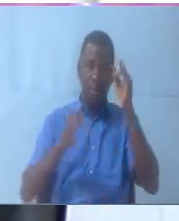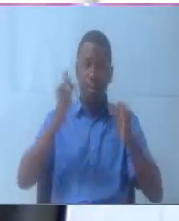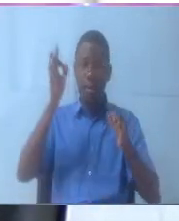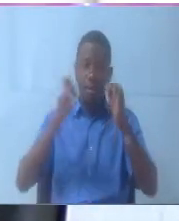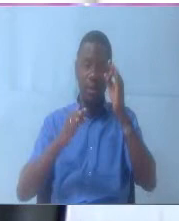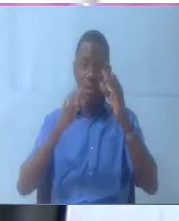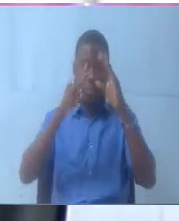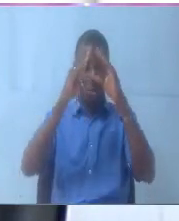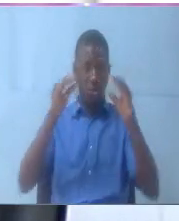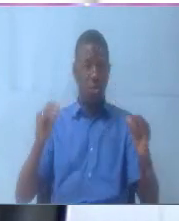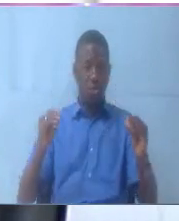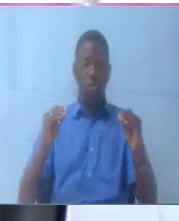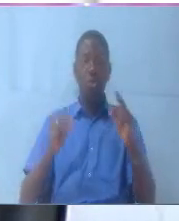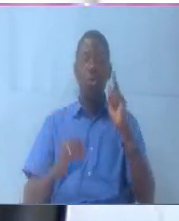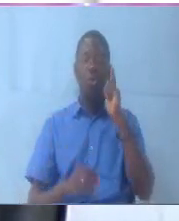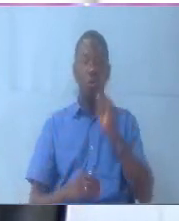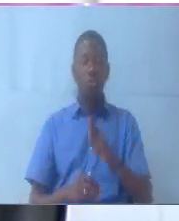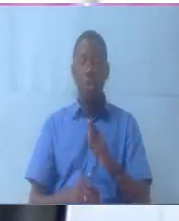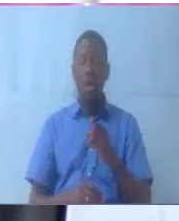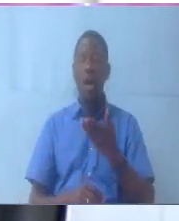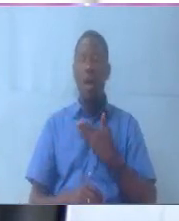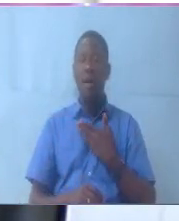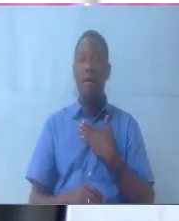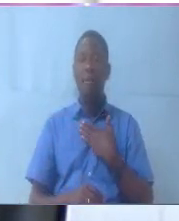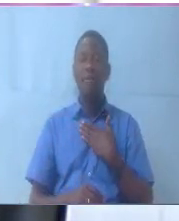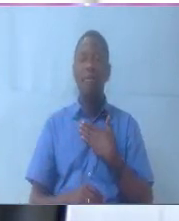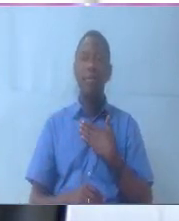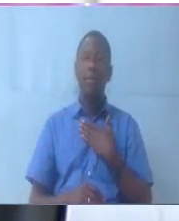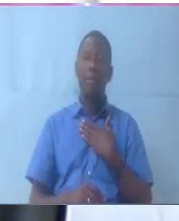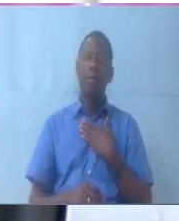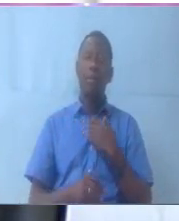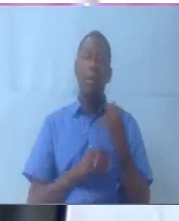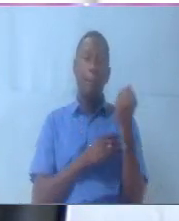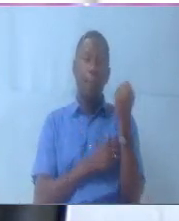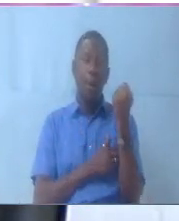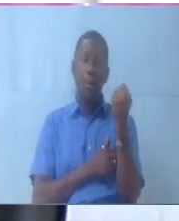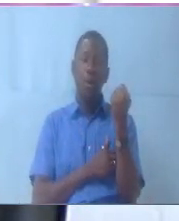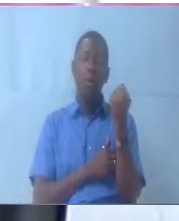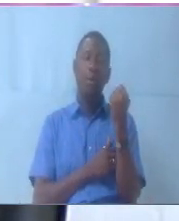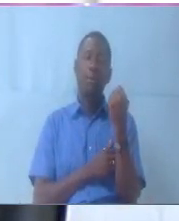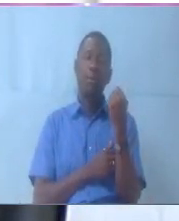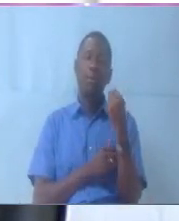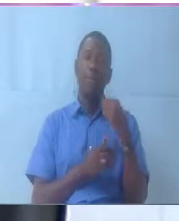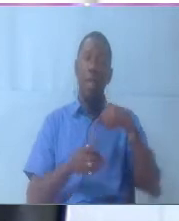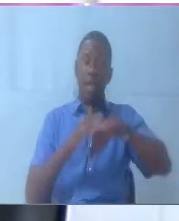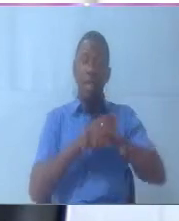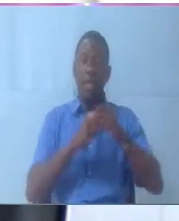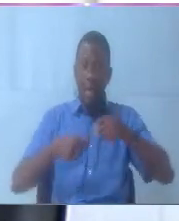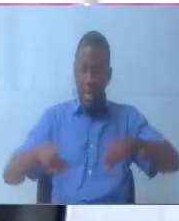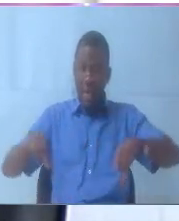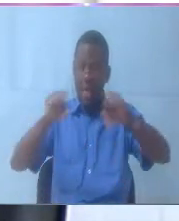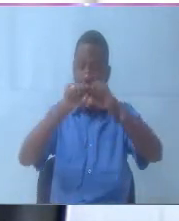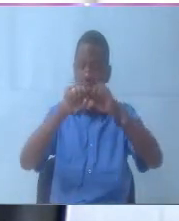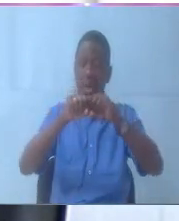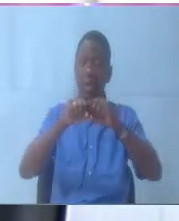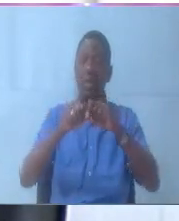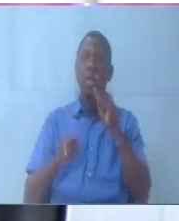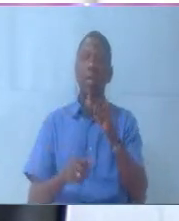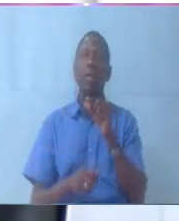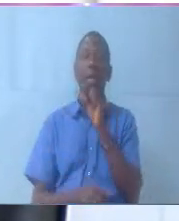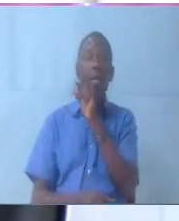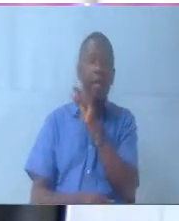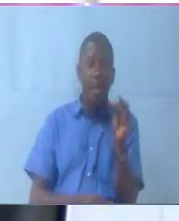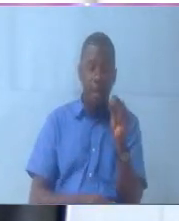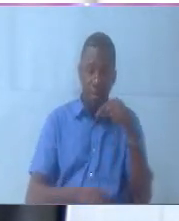have jurisdiction wolu ila sembo be banale fango ite nyin sembo sotola in the areas named in section 3 of this